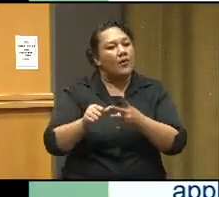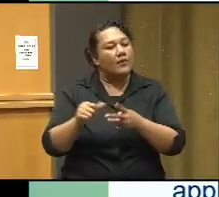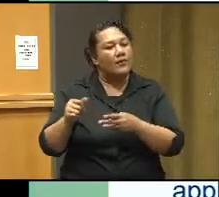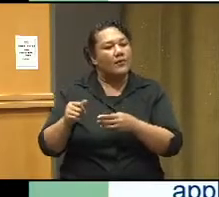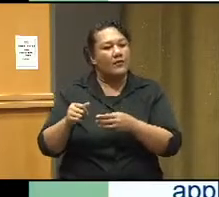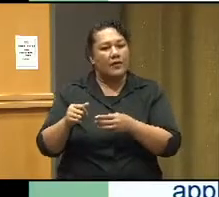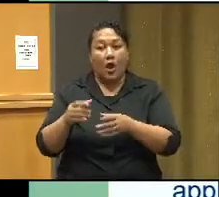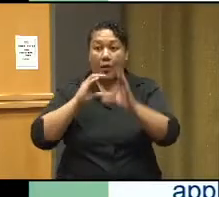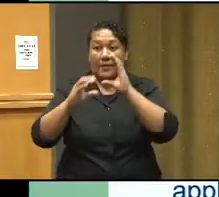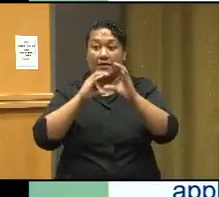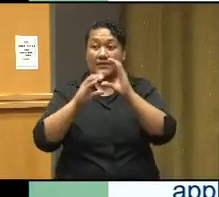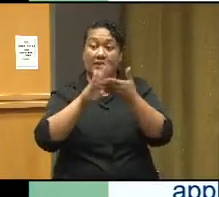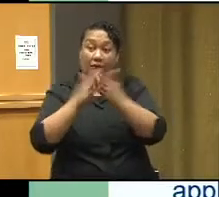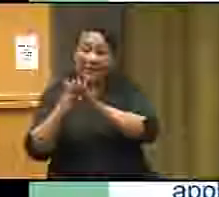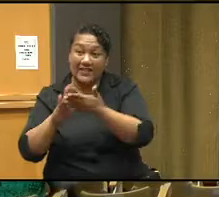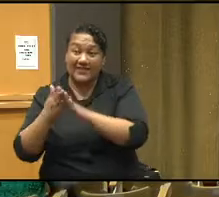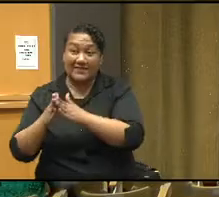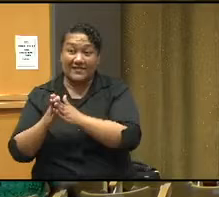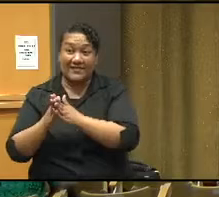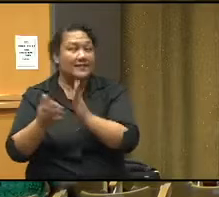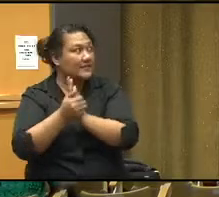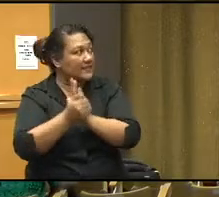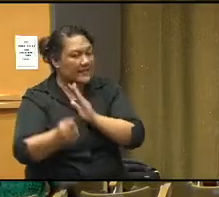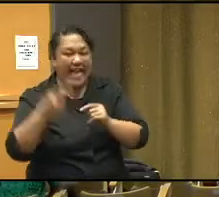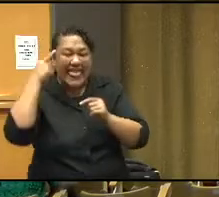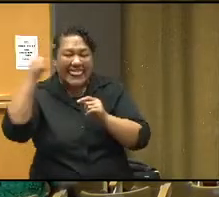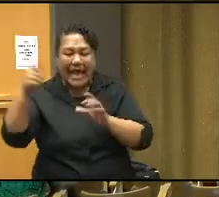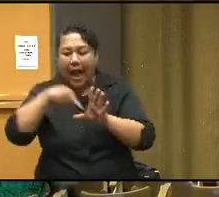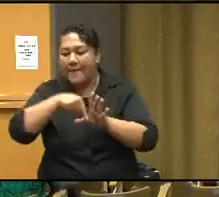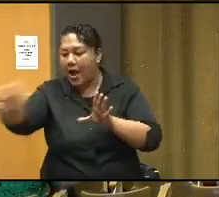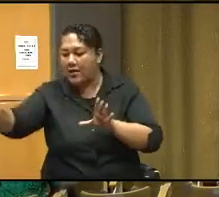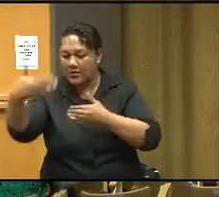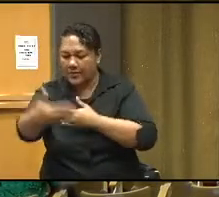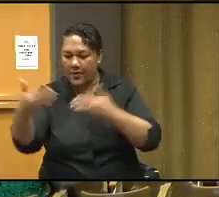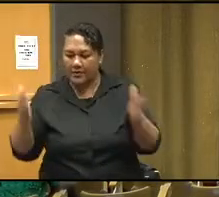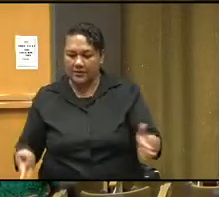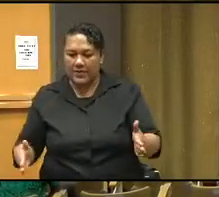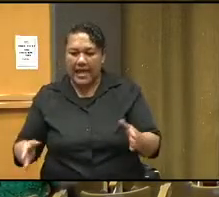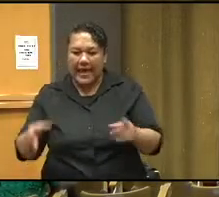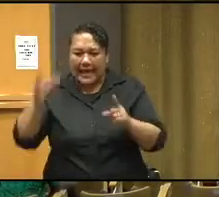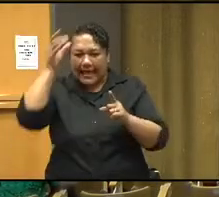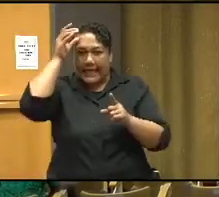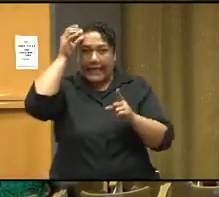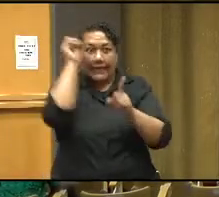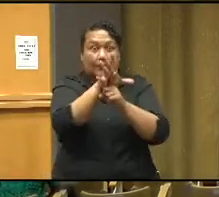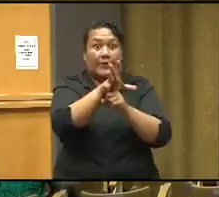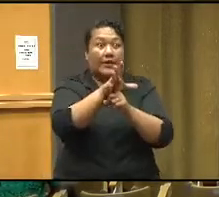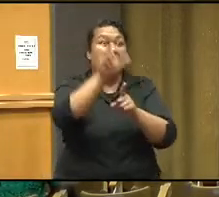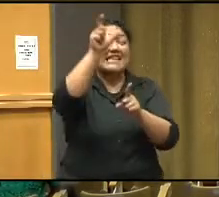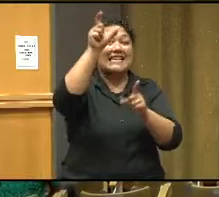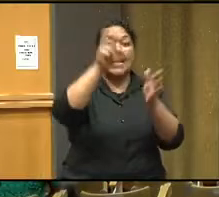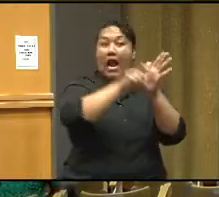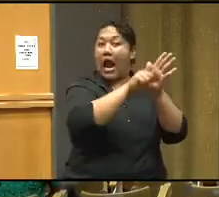with creativity, innovative, we think outside the box, critical, critique of